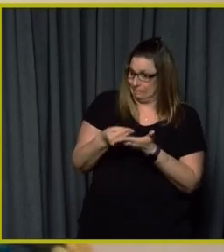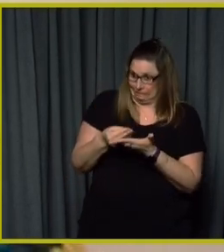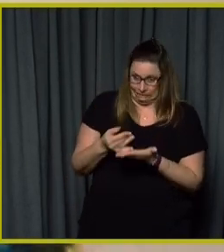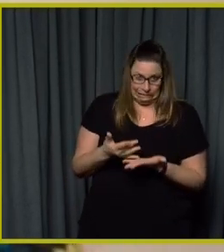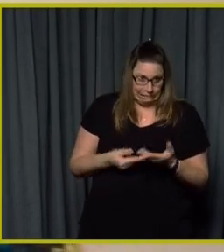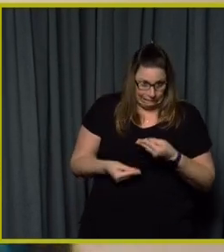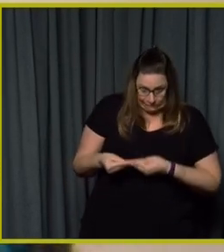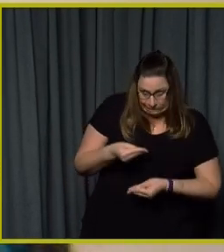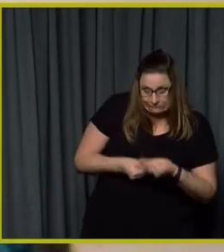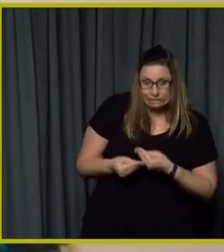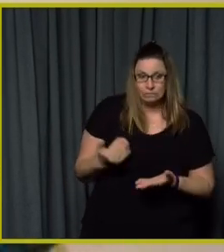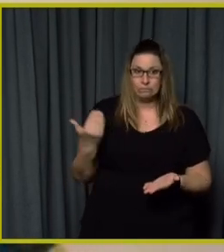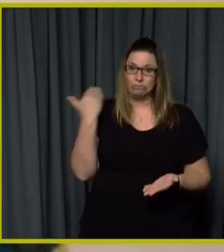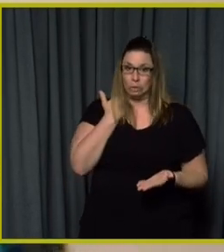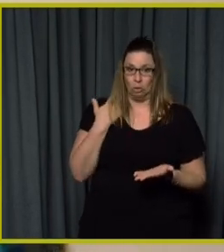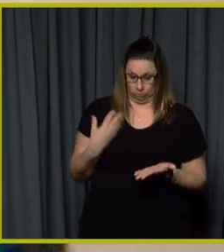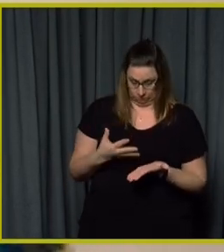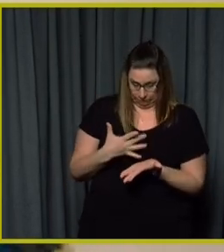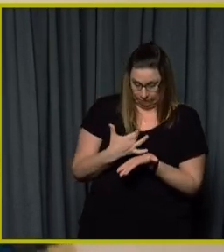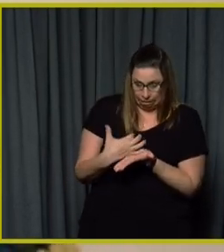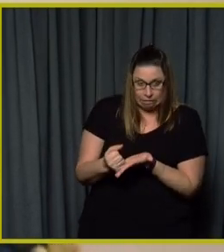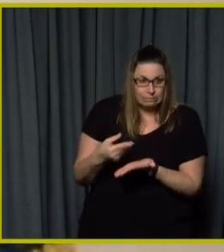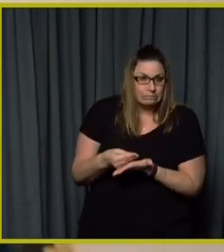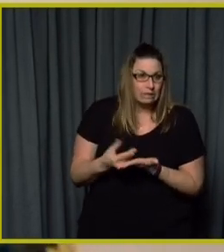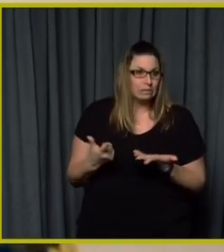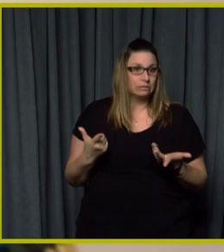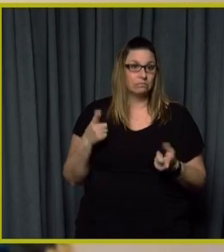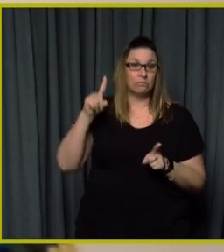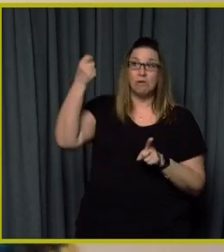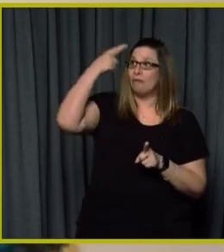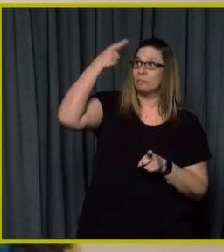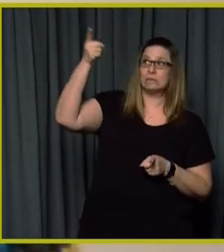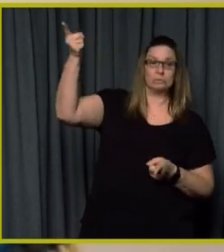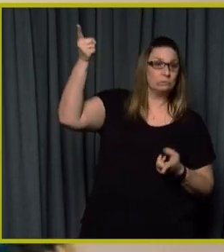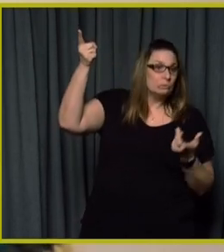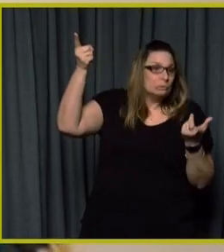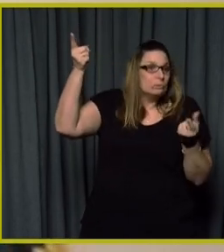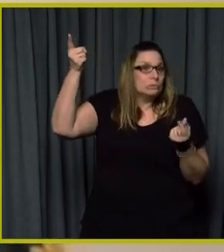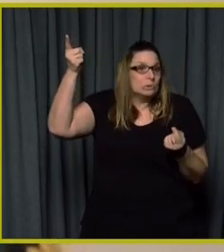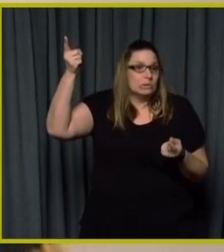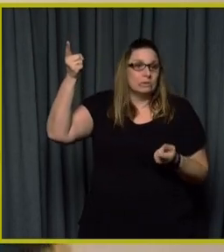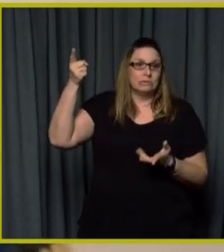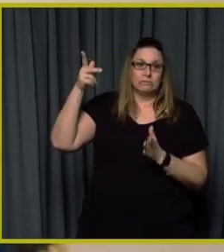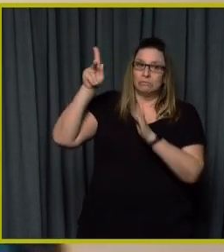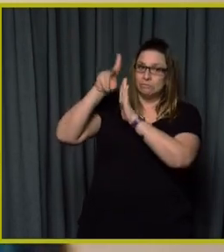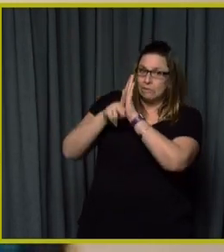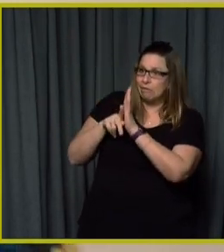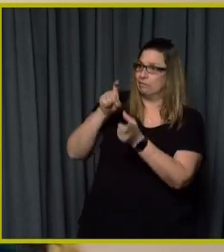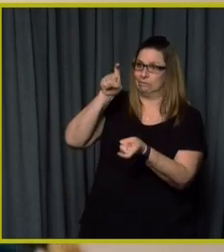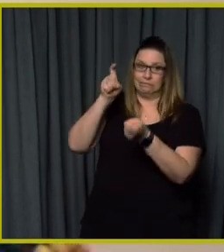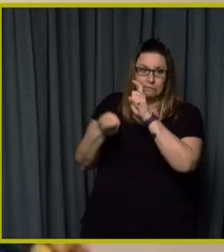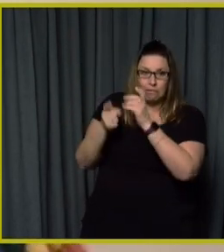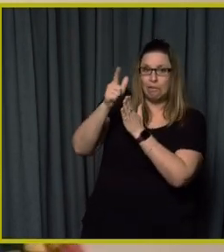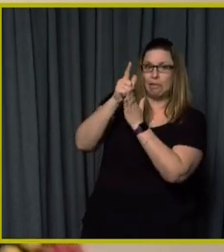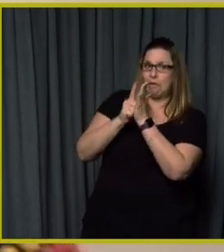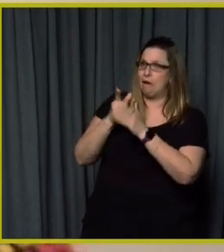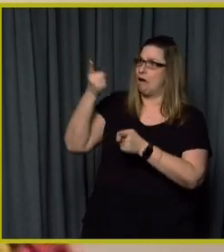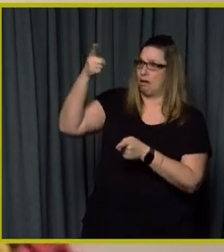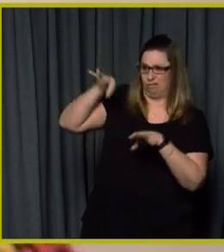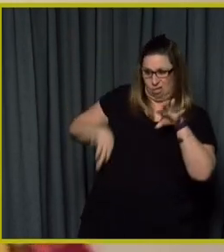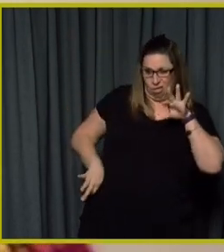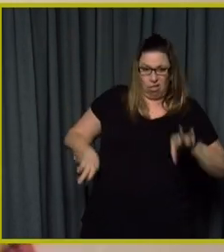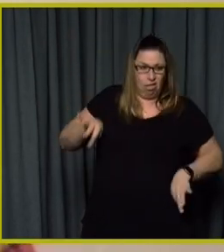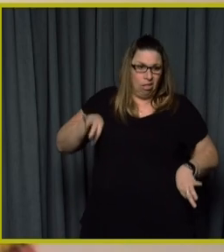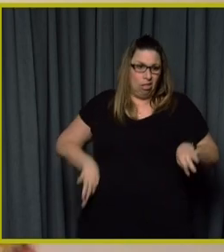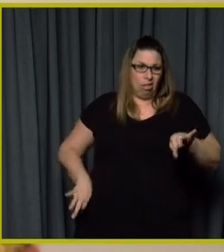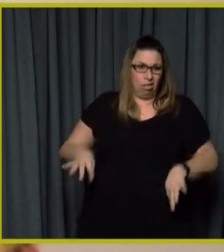government uses this crisis to fatten the pockets of those who can't fit any more bills in their already overstuffed pockets.